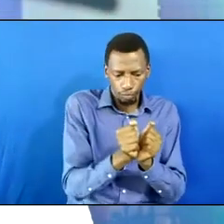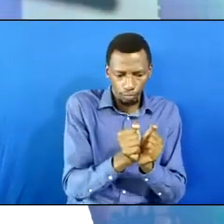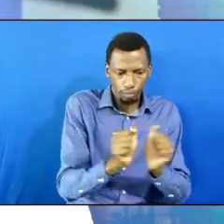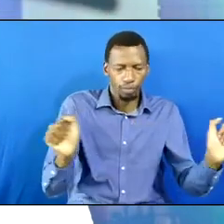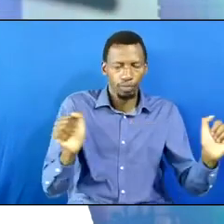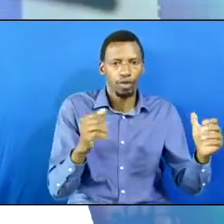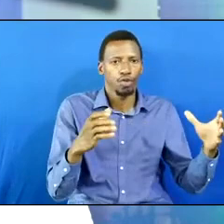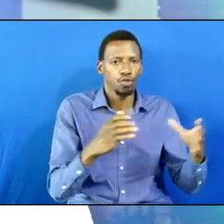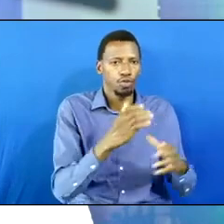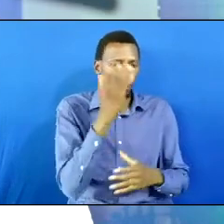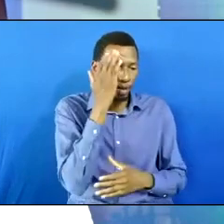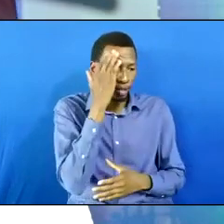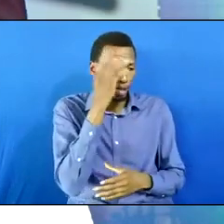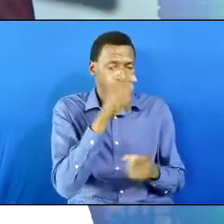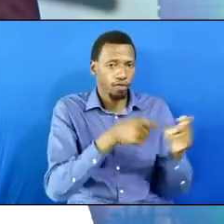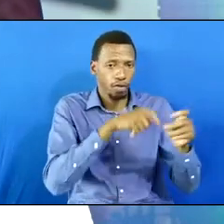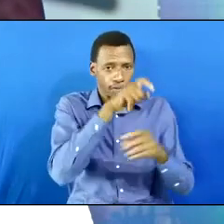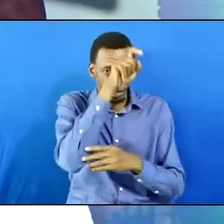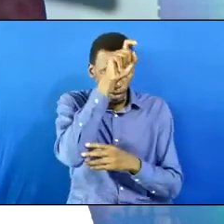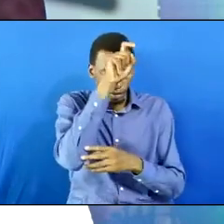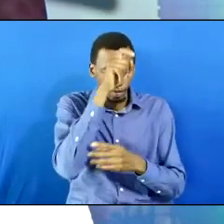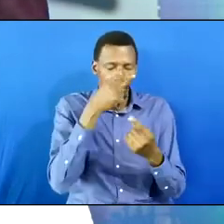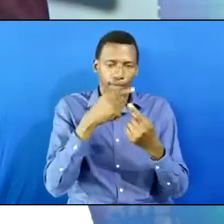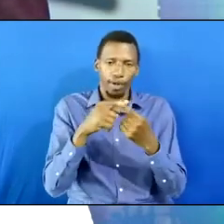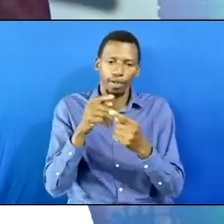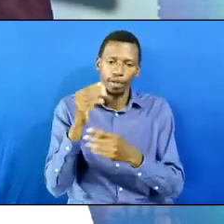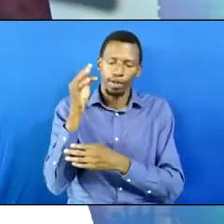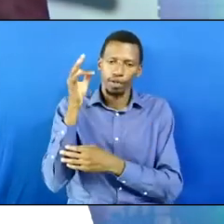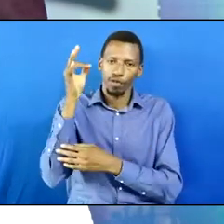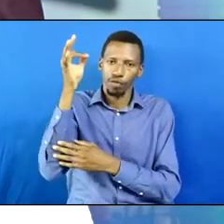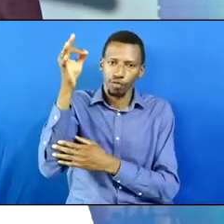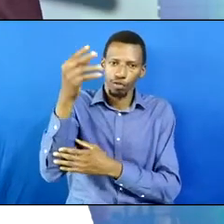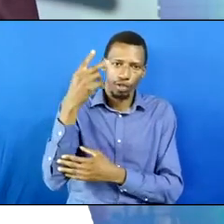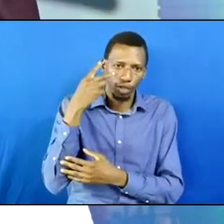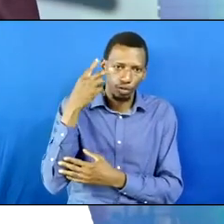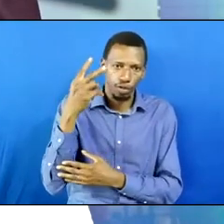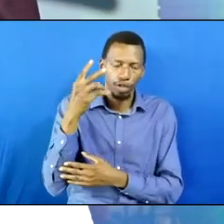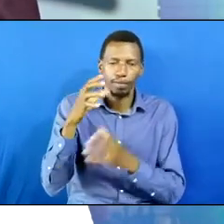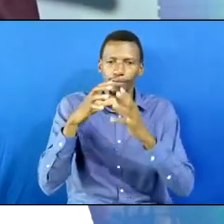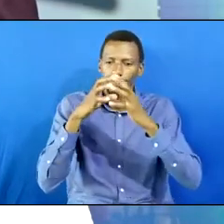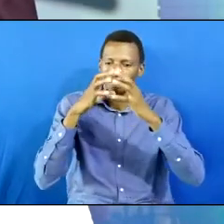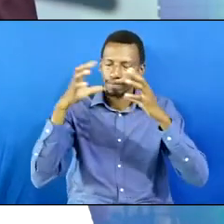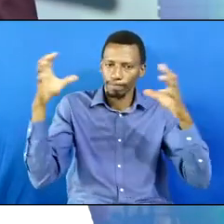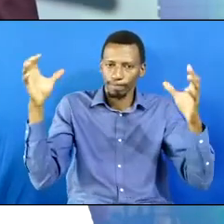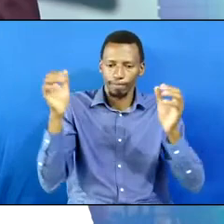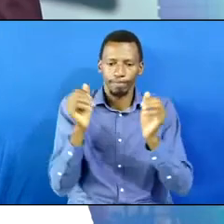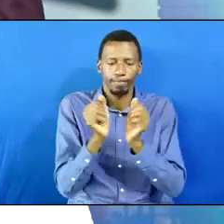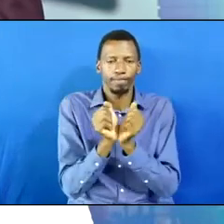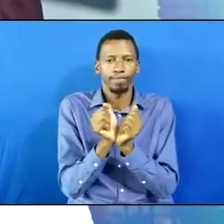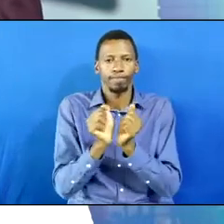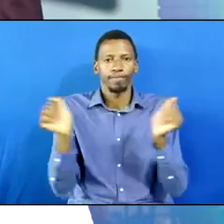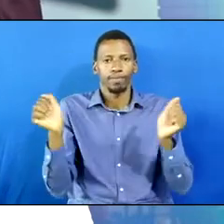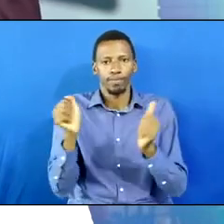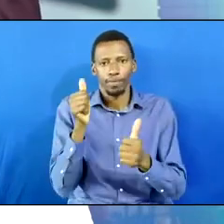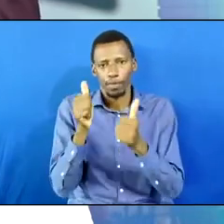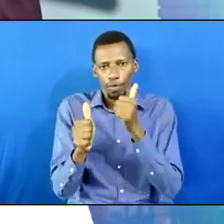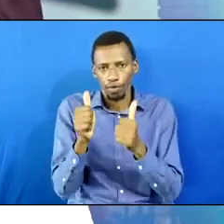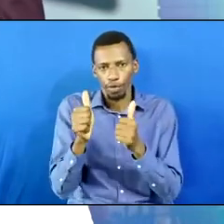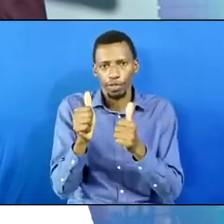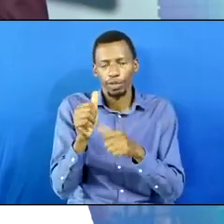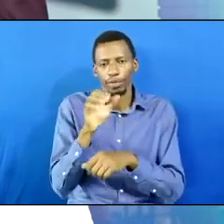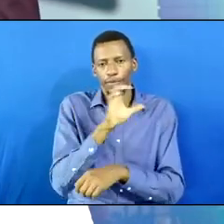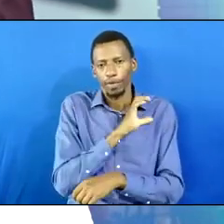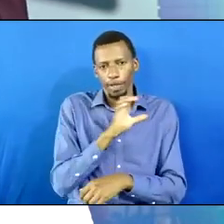but forward to the greater deliverance which Christ was to accomplish in freeing